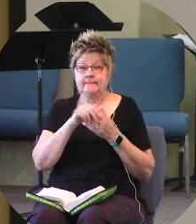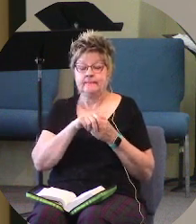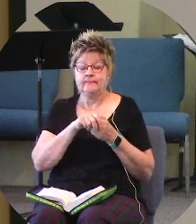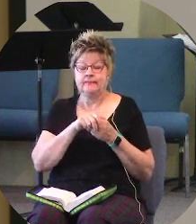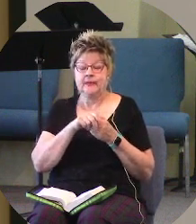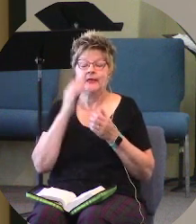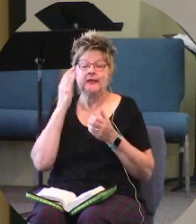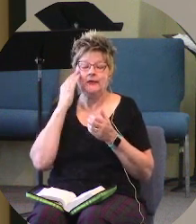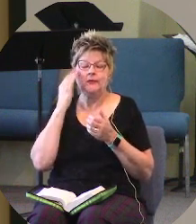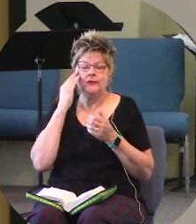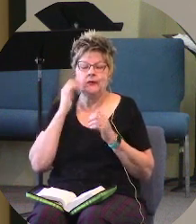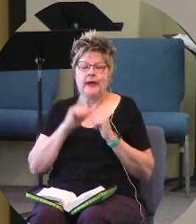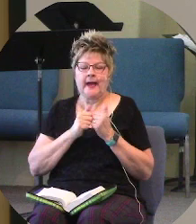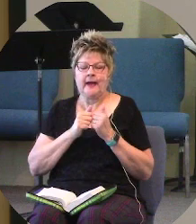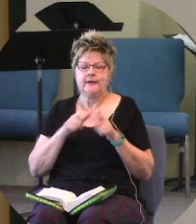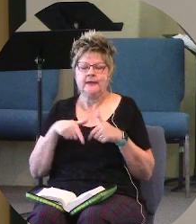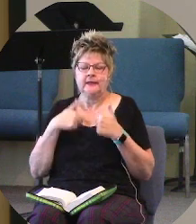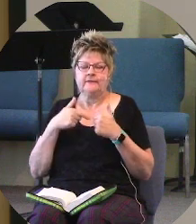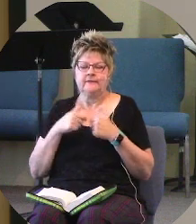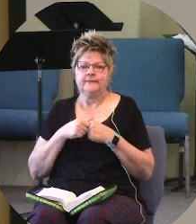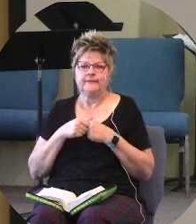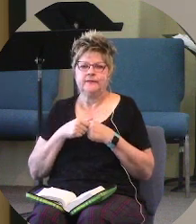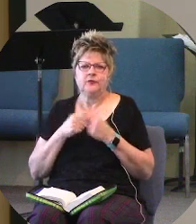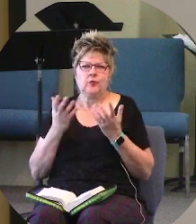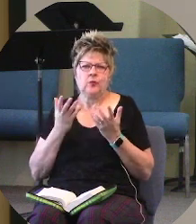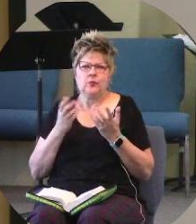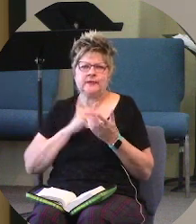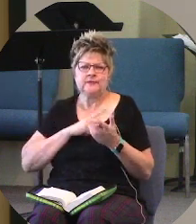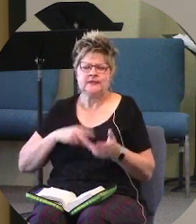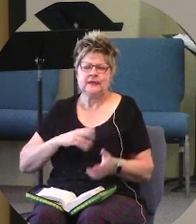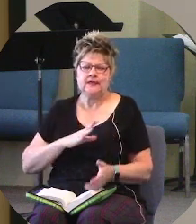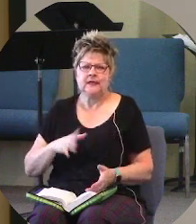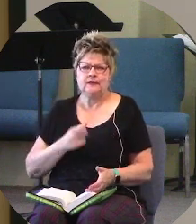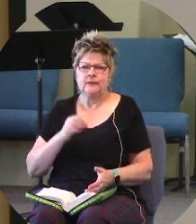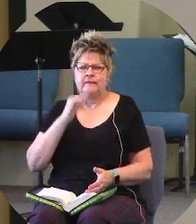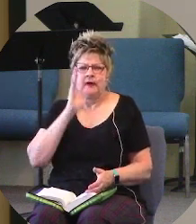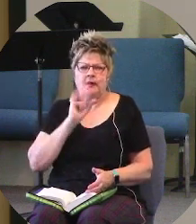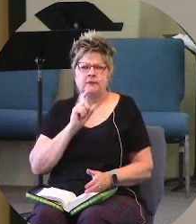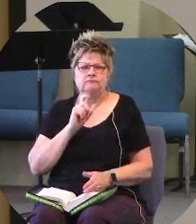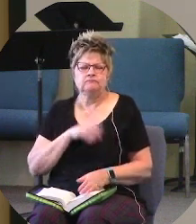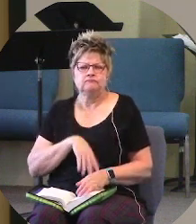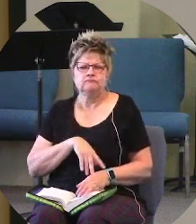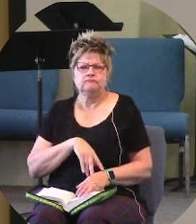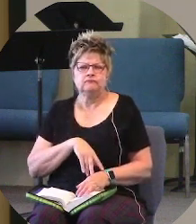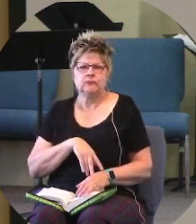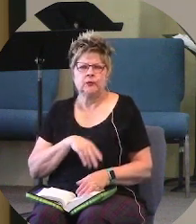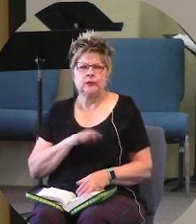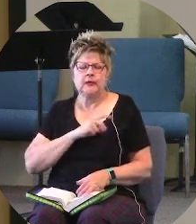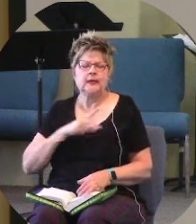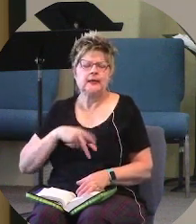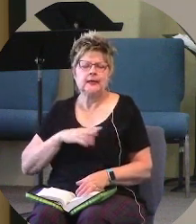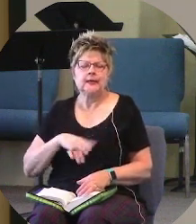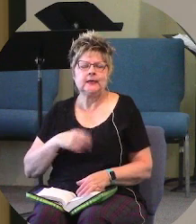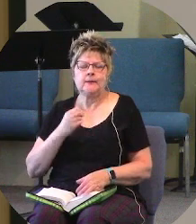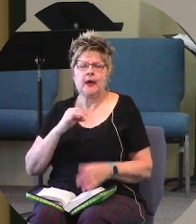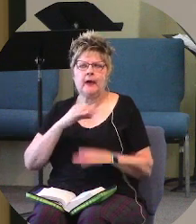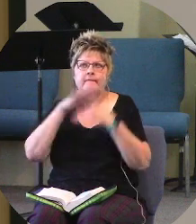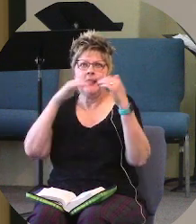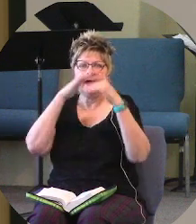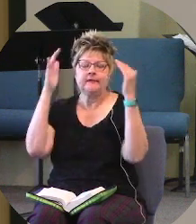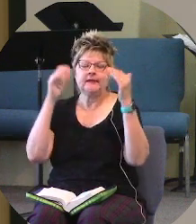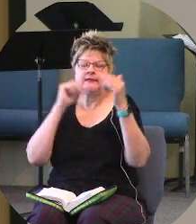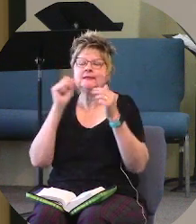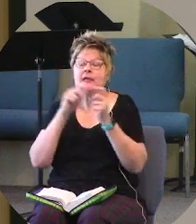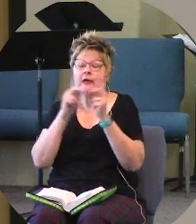you know how to live. So what's the kingdom of God? What's the kingdom of heaven? It's not a